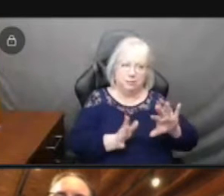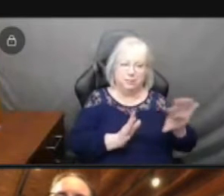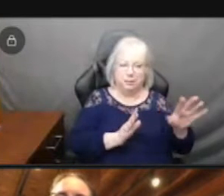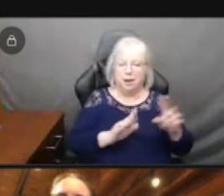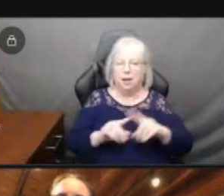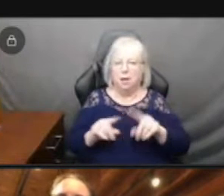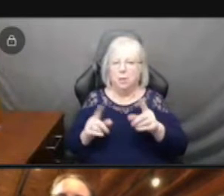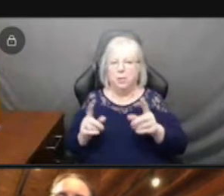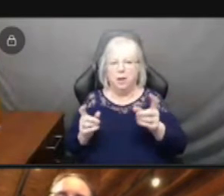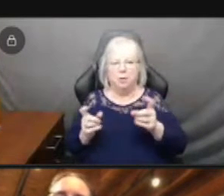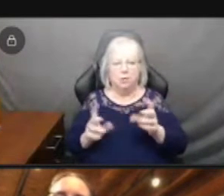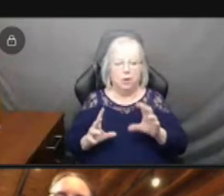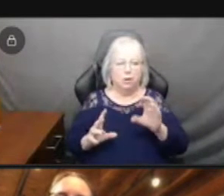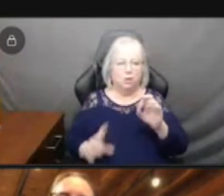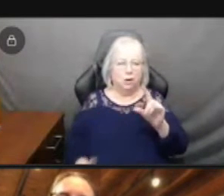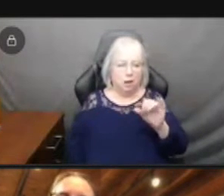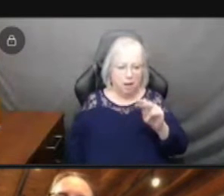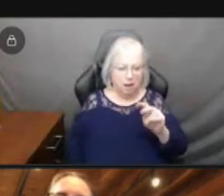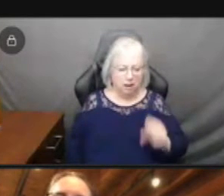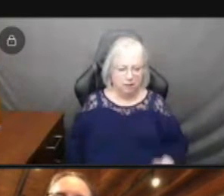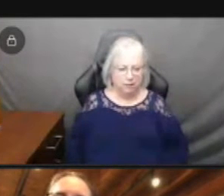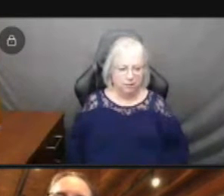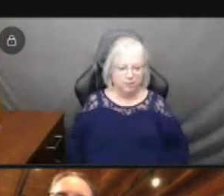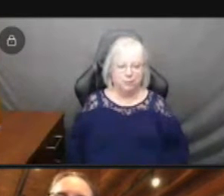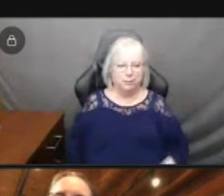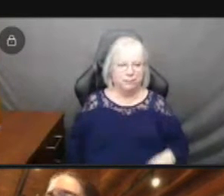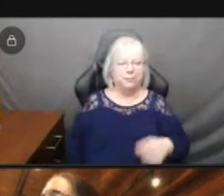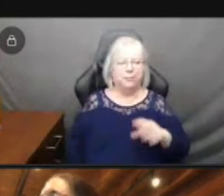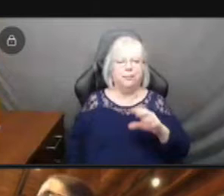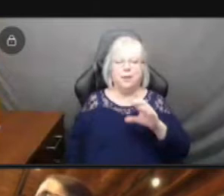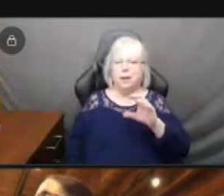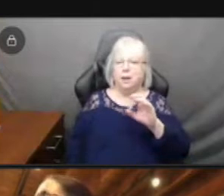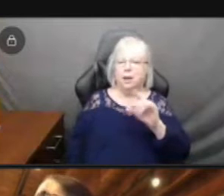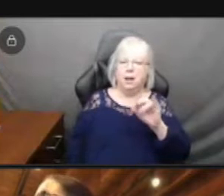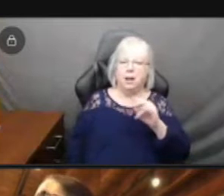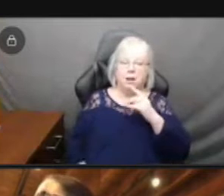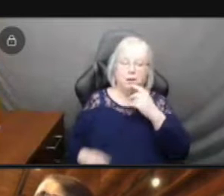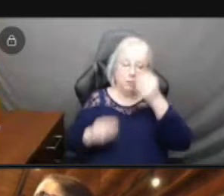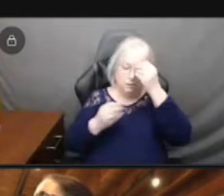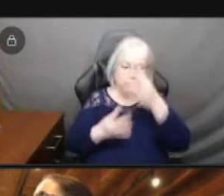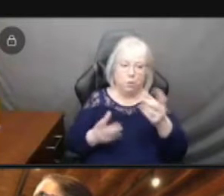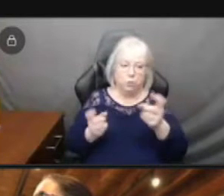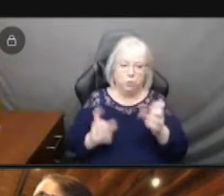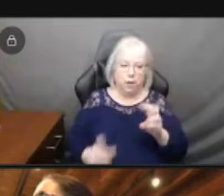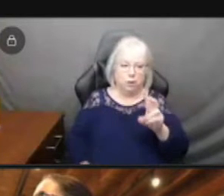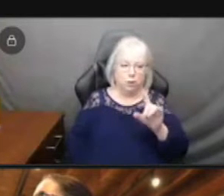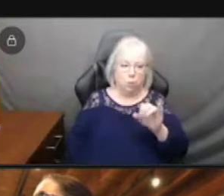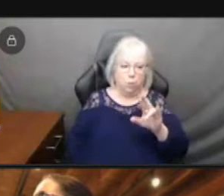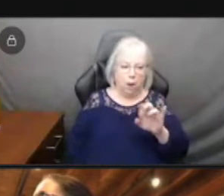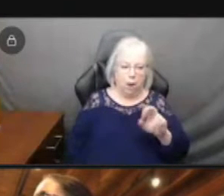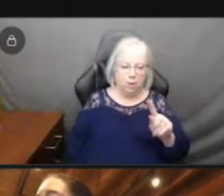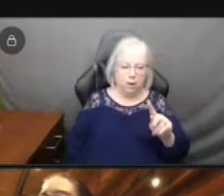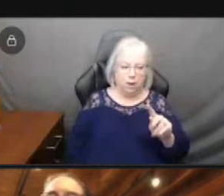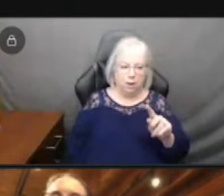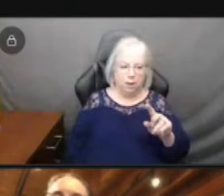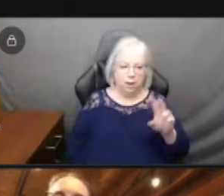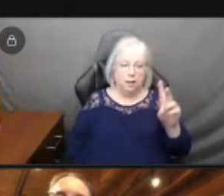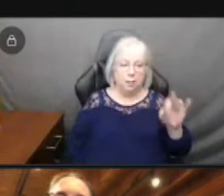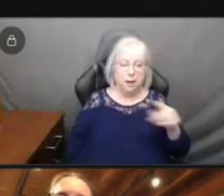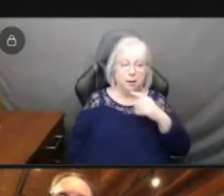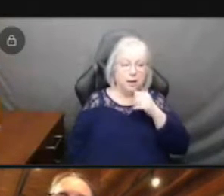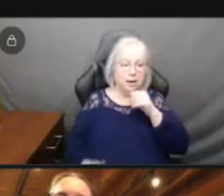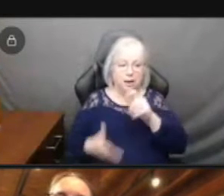Director Collins. Just to inform Director Wyrick, Mayor said they didn't fill out a